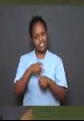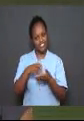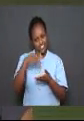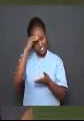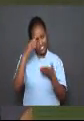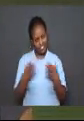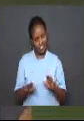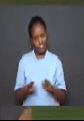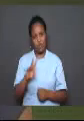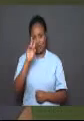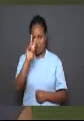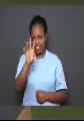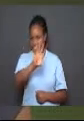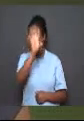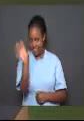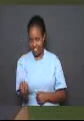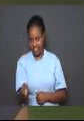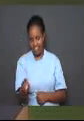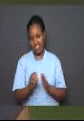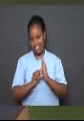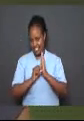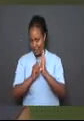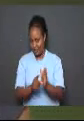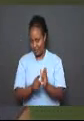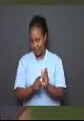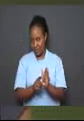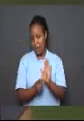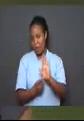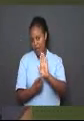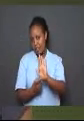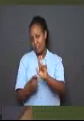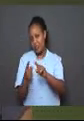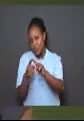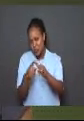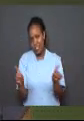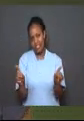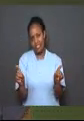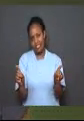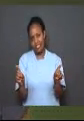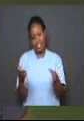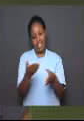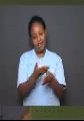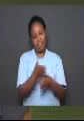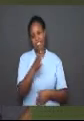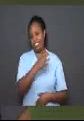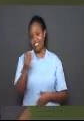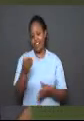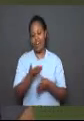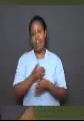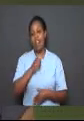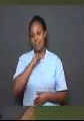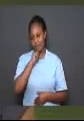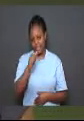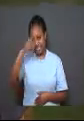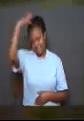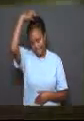two African examples that demonstrated the difference between limited and